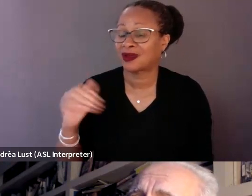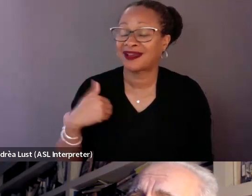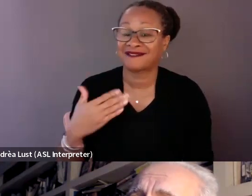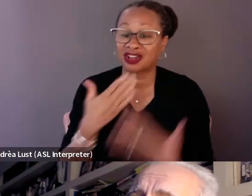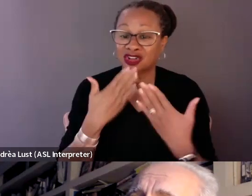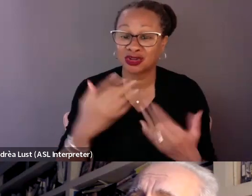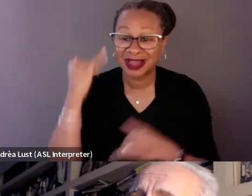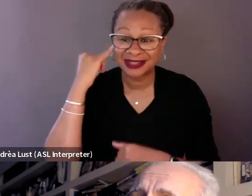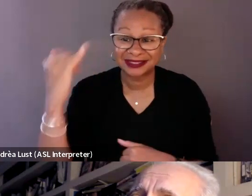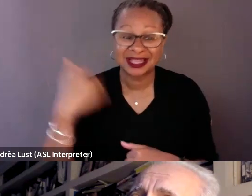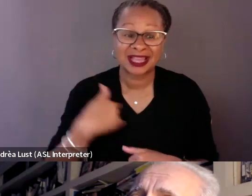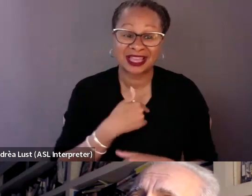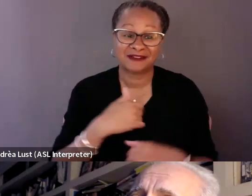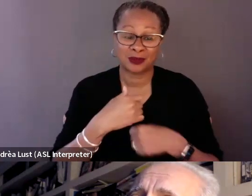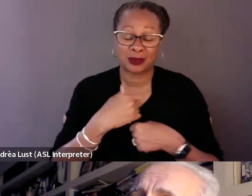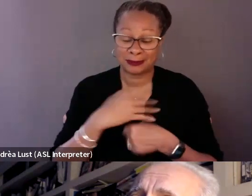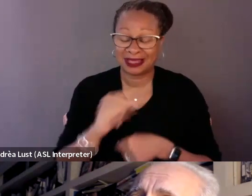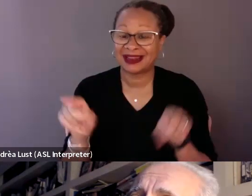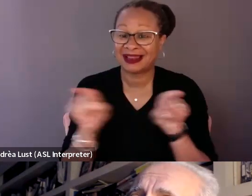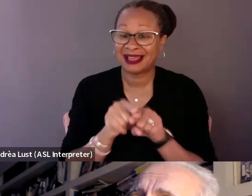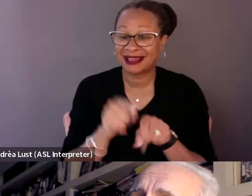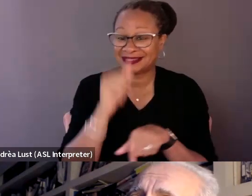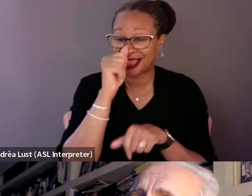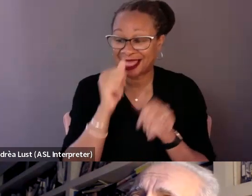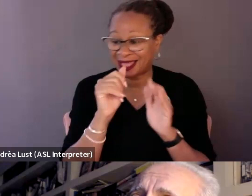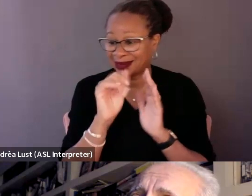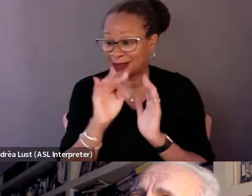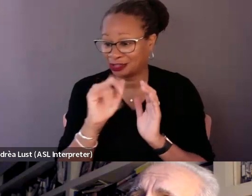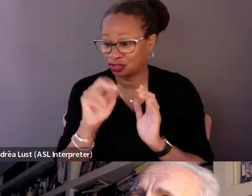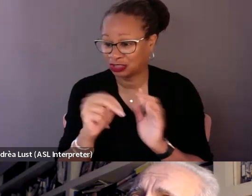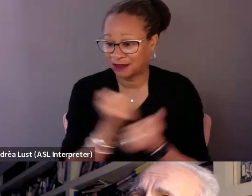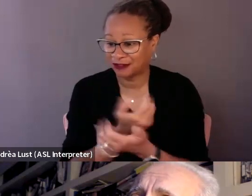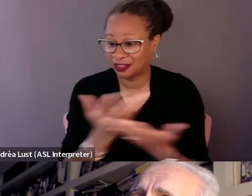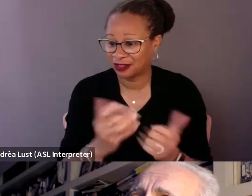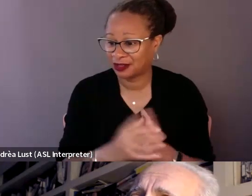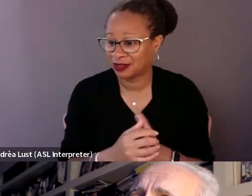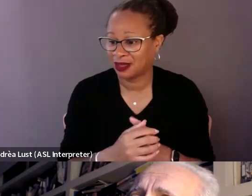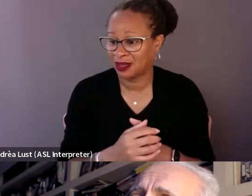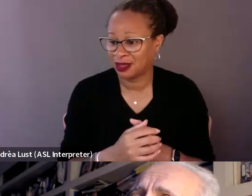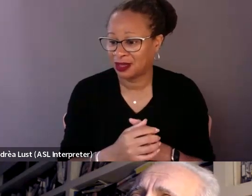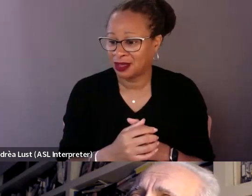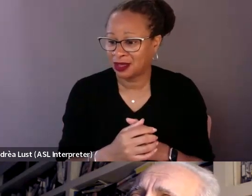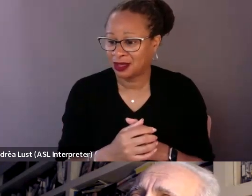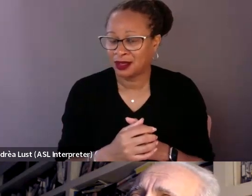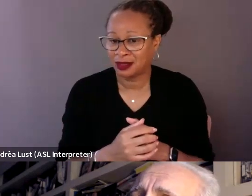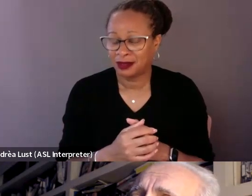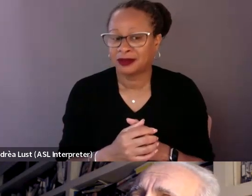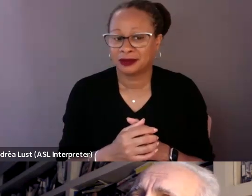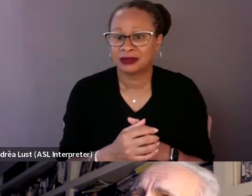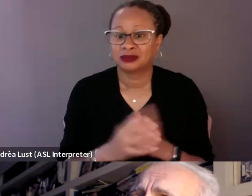If we made it and animated everything, we will do something very